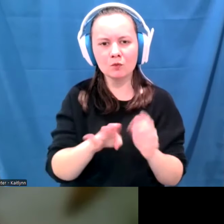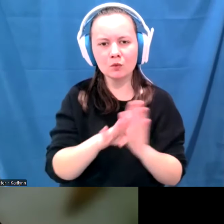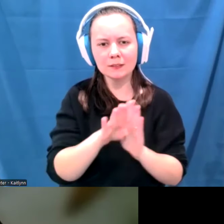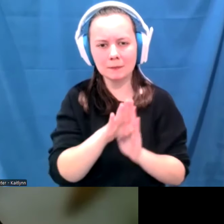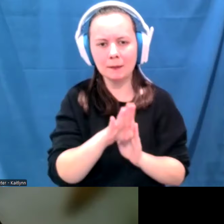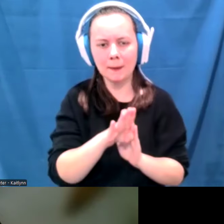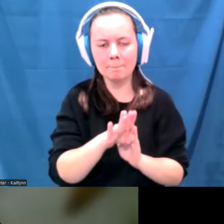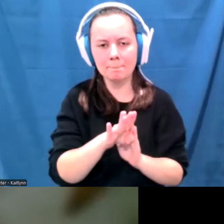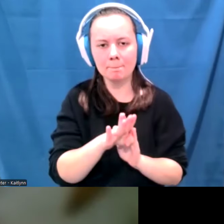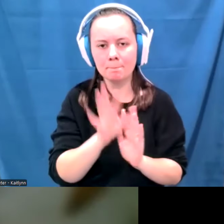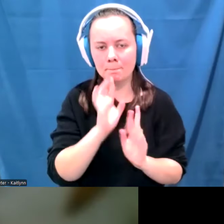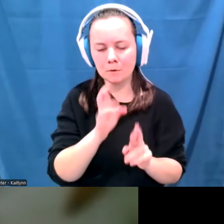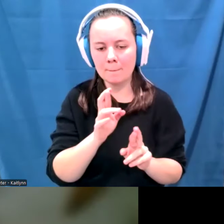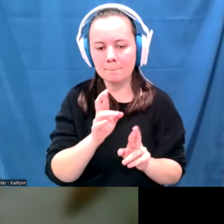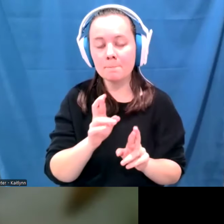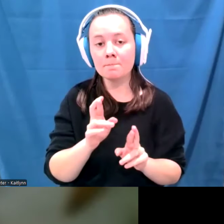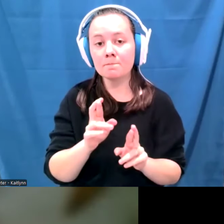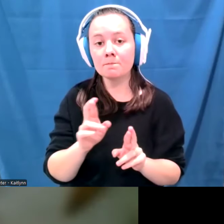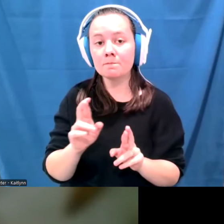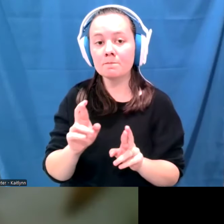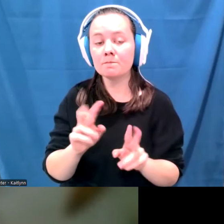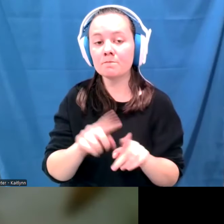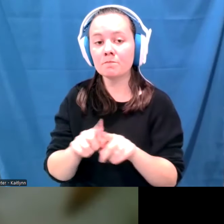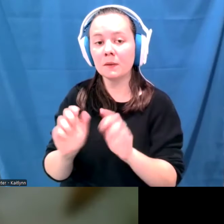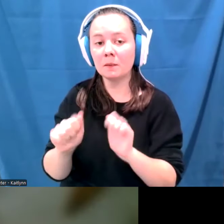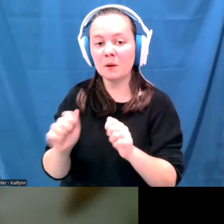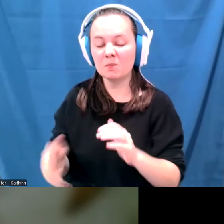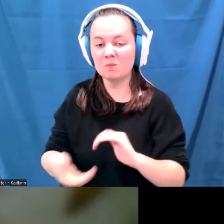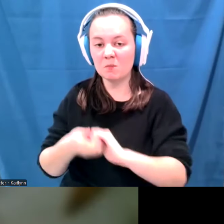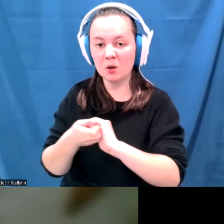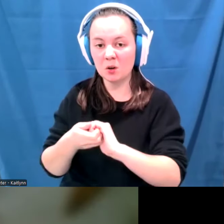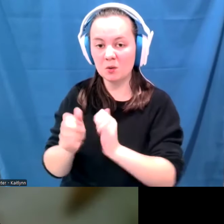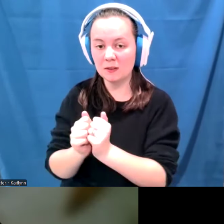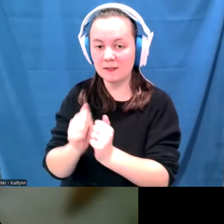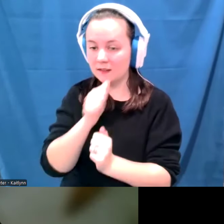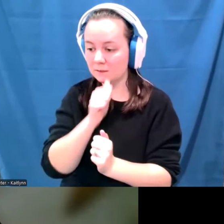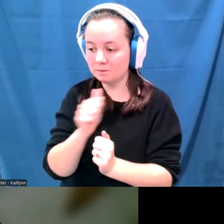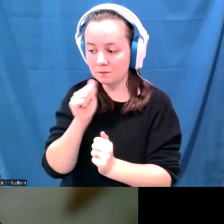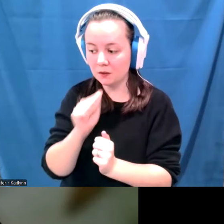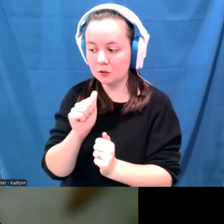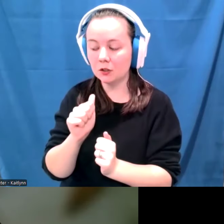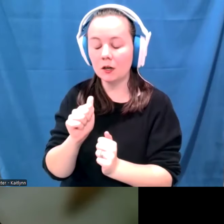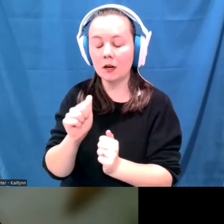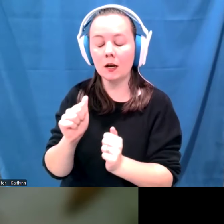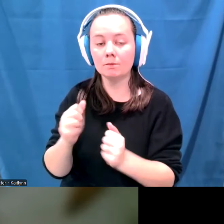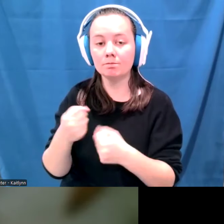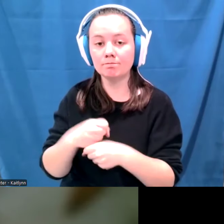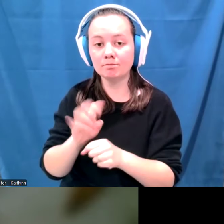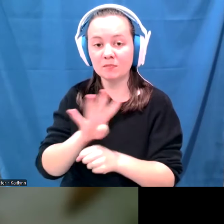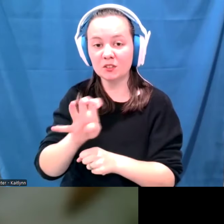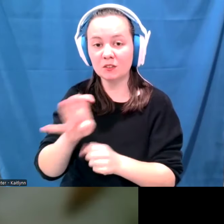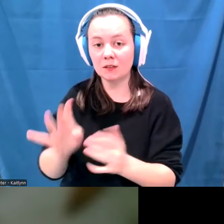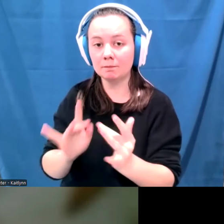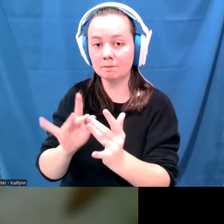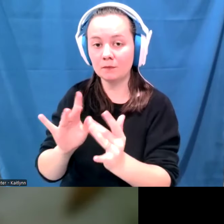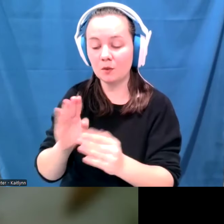PHI was able to partner with the managed care plans in Arizona to field a survey that reached over 4,000 direct care workers.